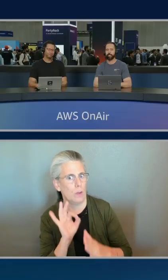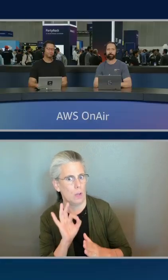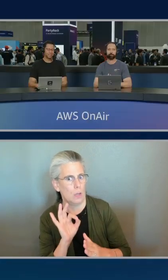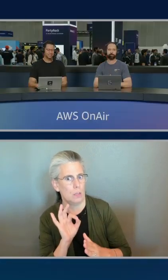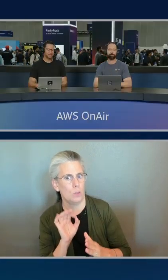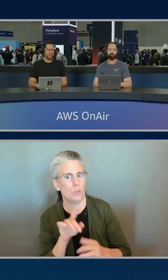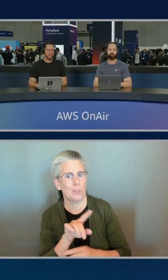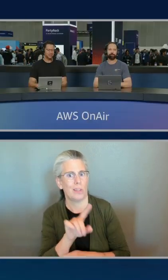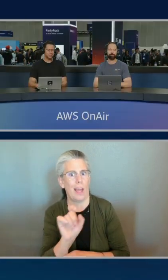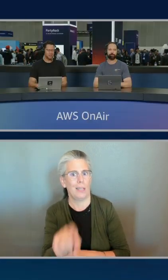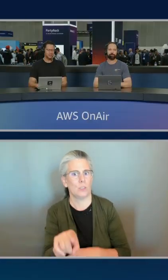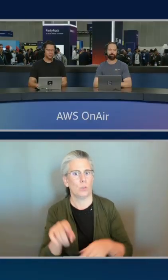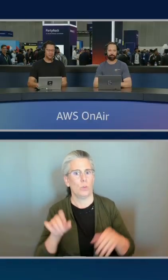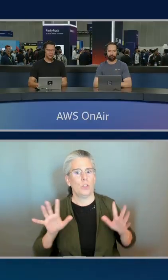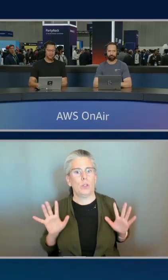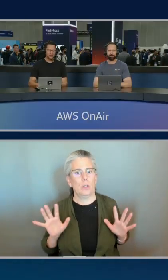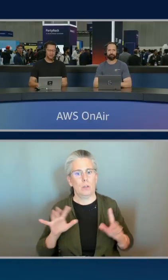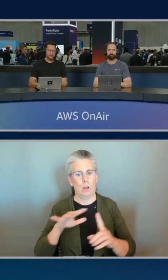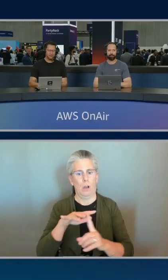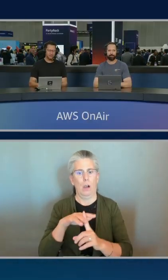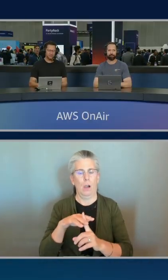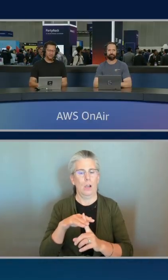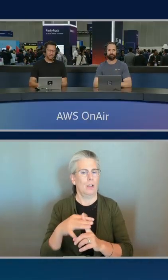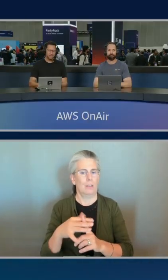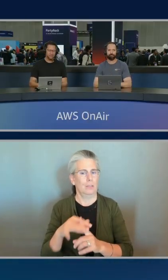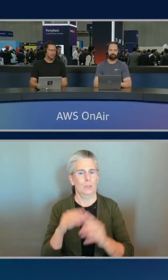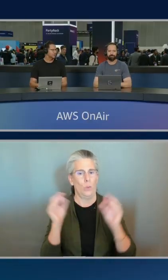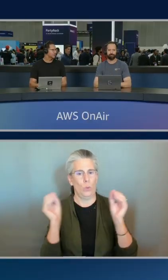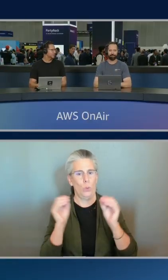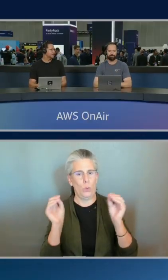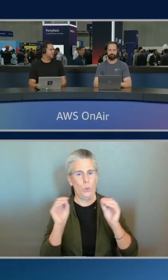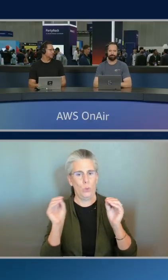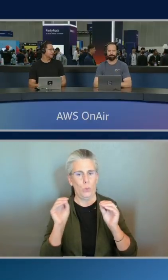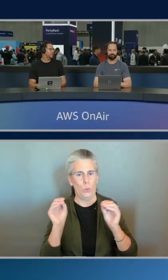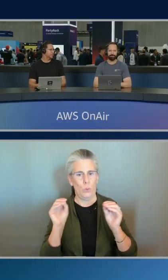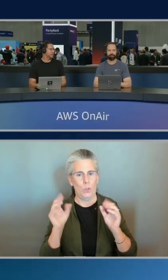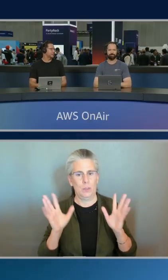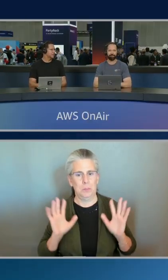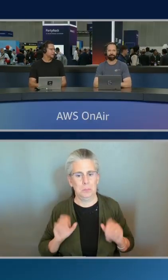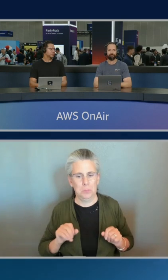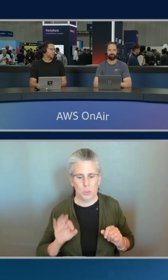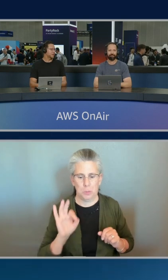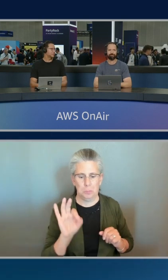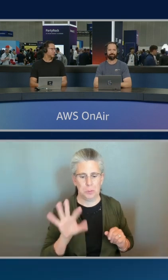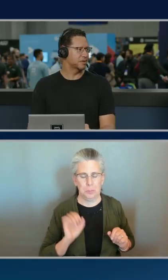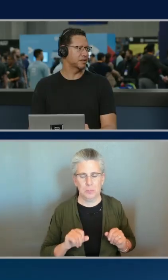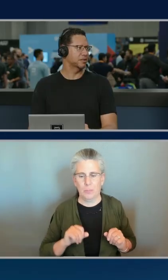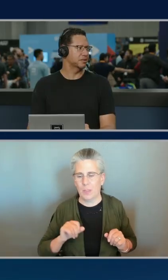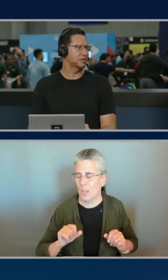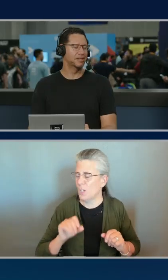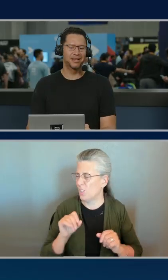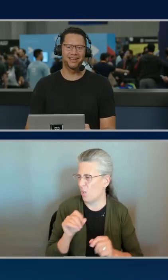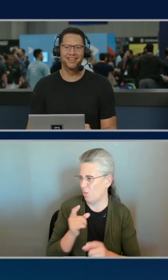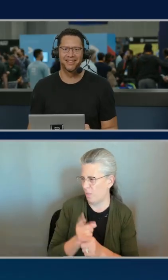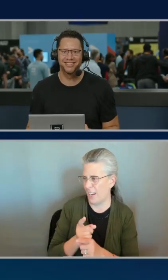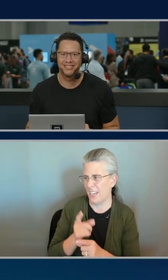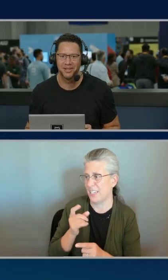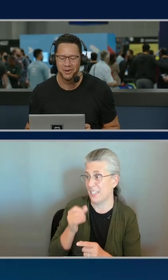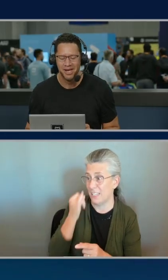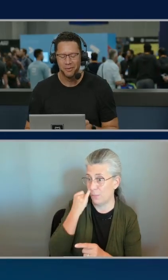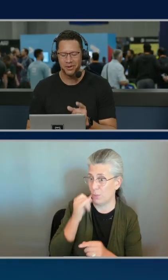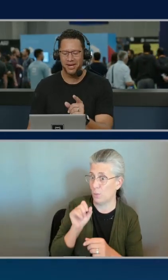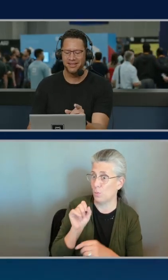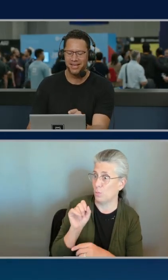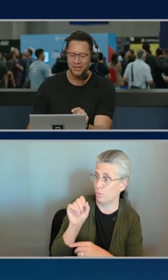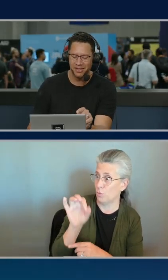type of thing. Shot in the prompt, and you're too late. You're not going to get the prompt you want.